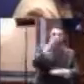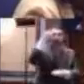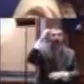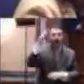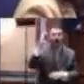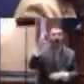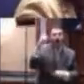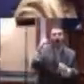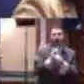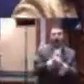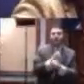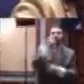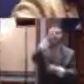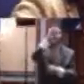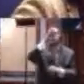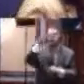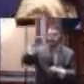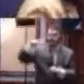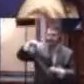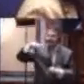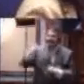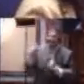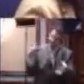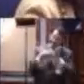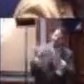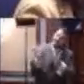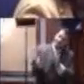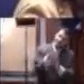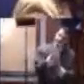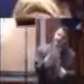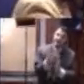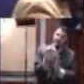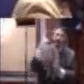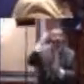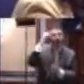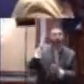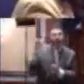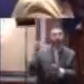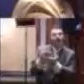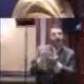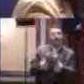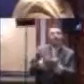well, there was a popular process to actually